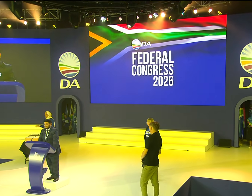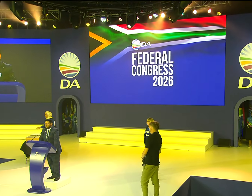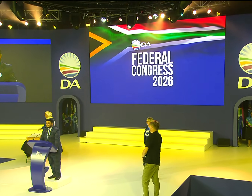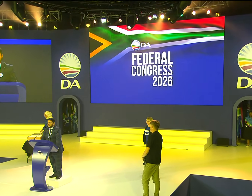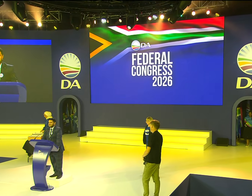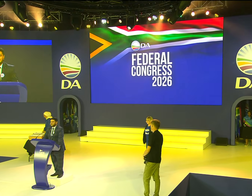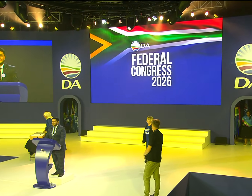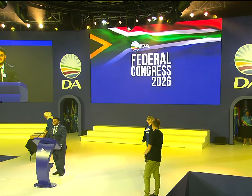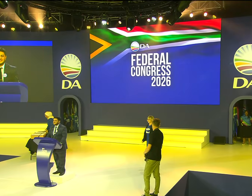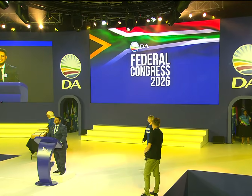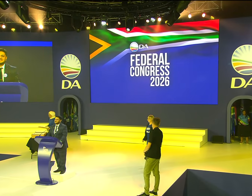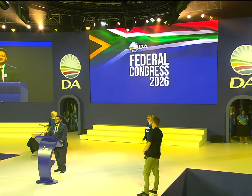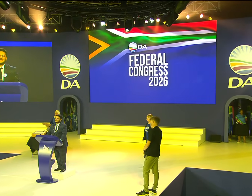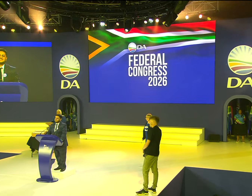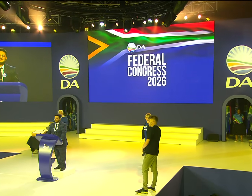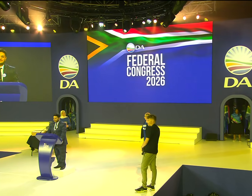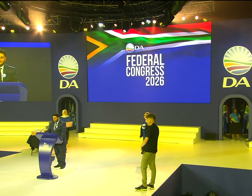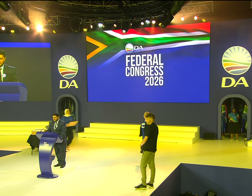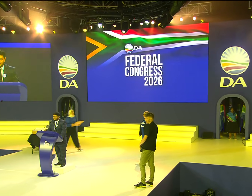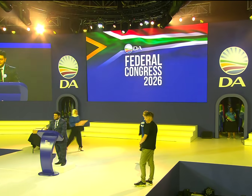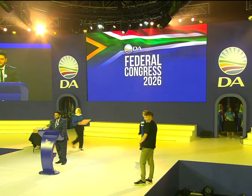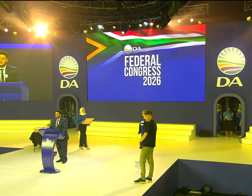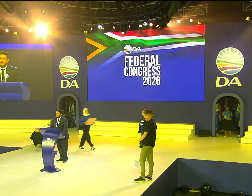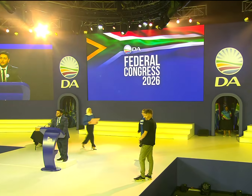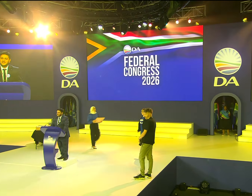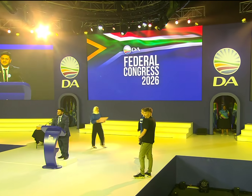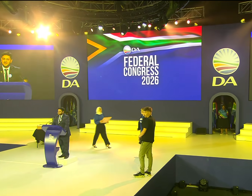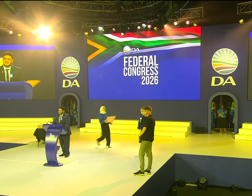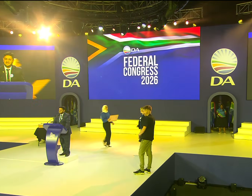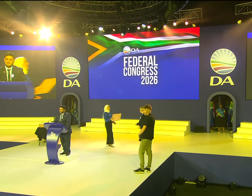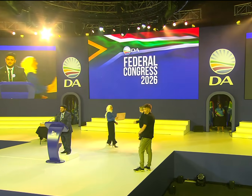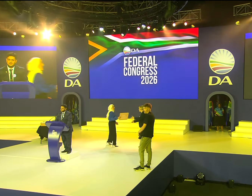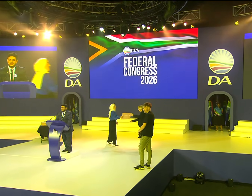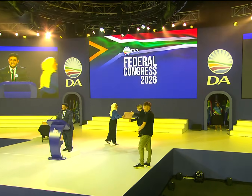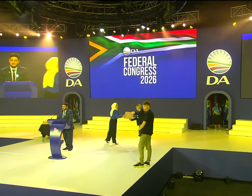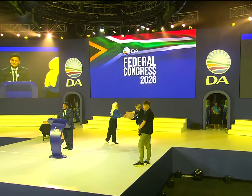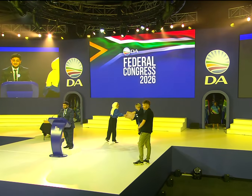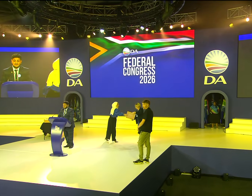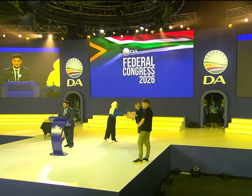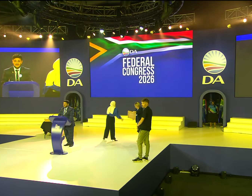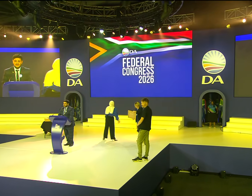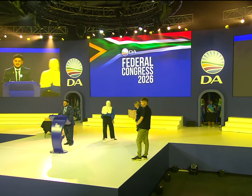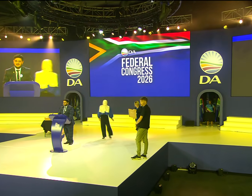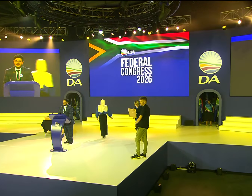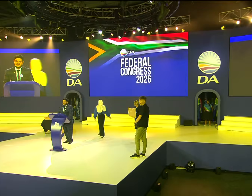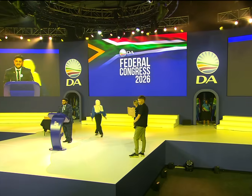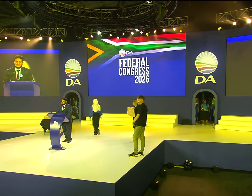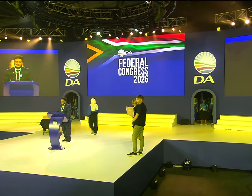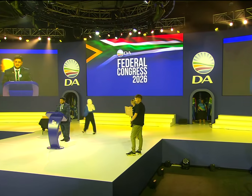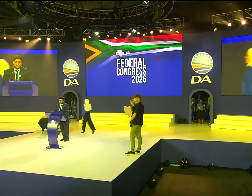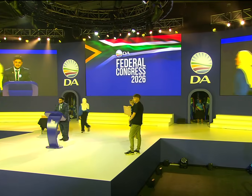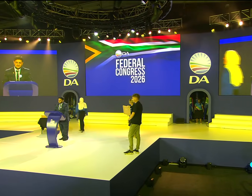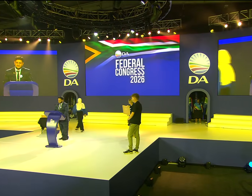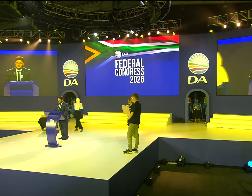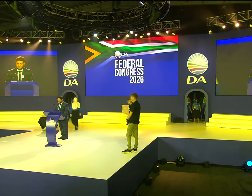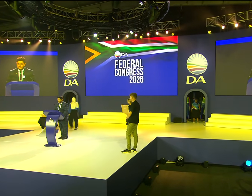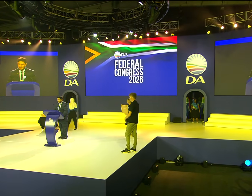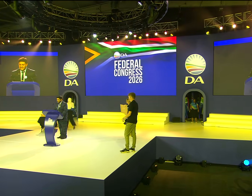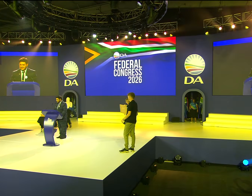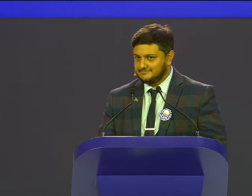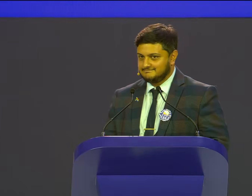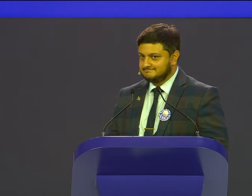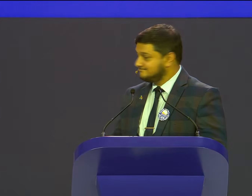Thank you, Eleanor. The 2024 Always Ask Debit Order Champion is Elsie Vermoeten